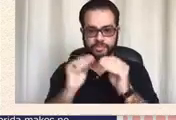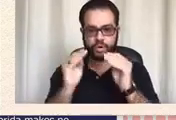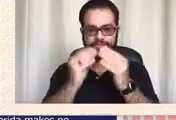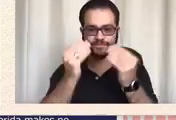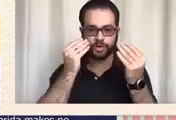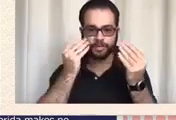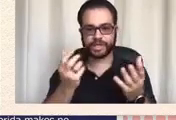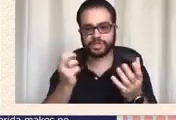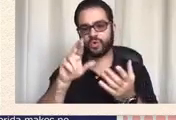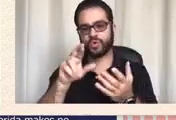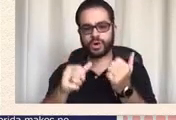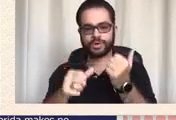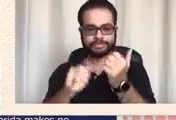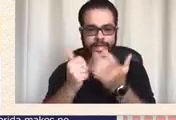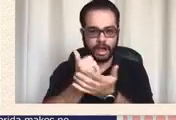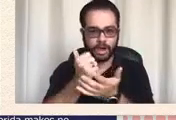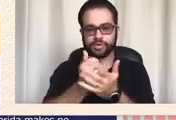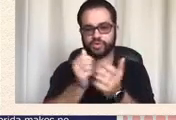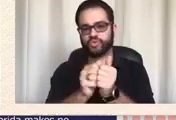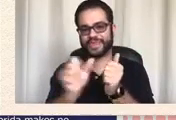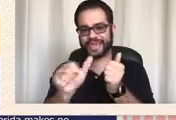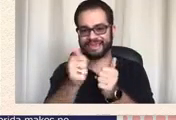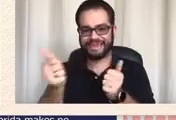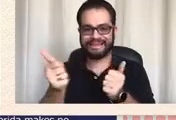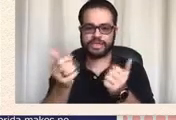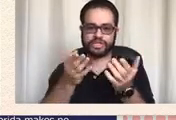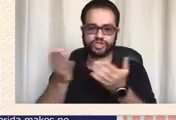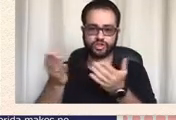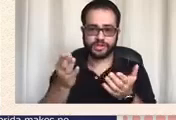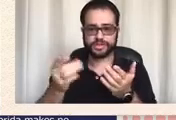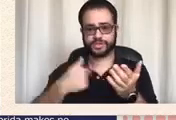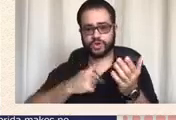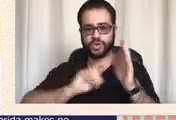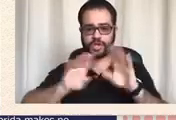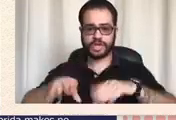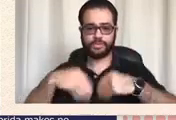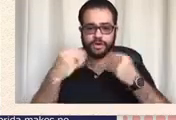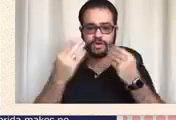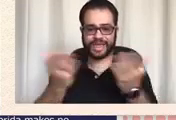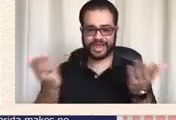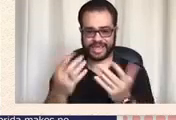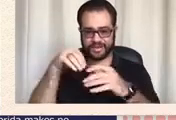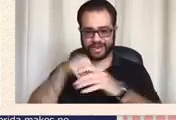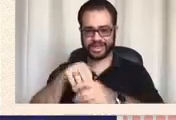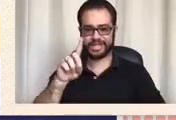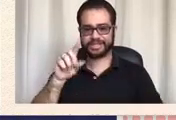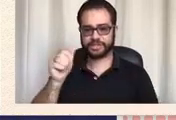in regards to any services that we provide at Disability Rights Florida.